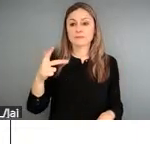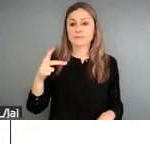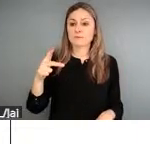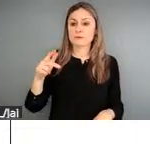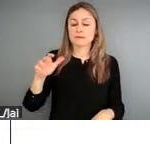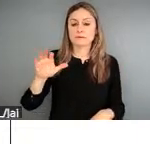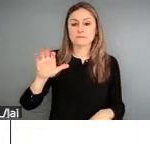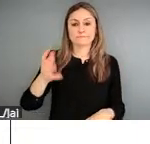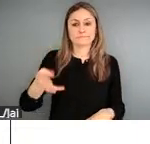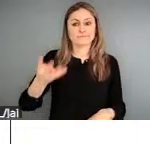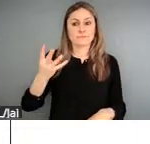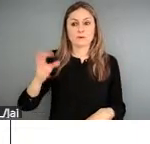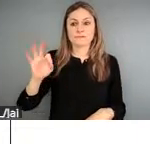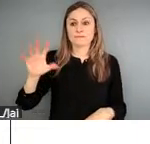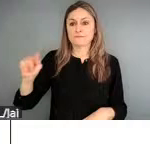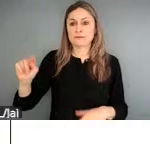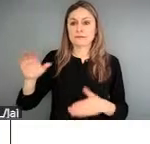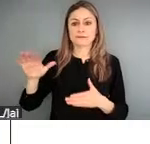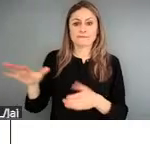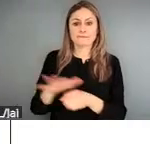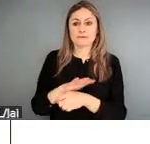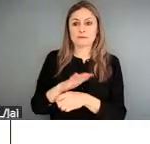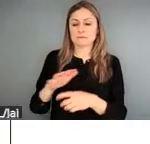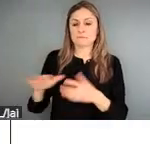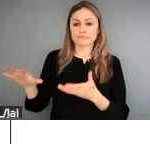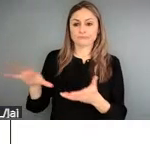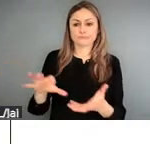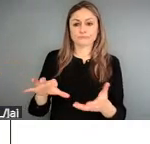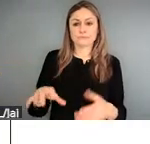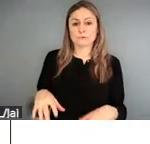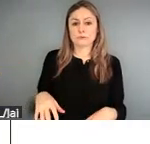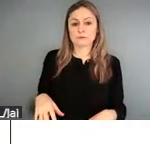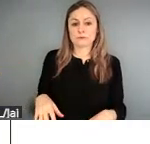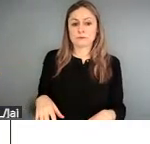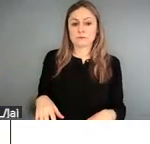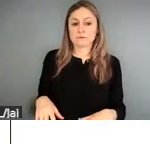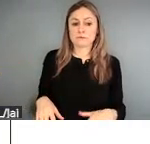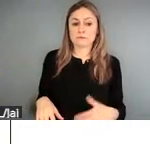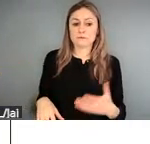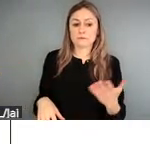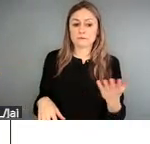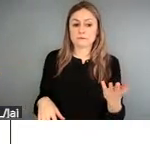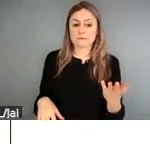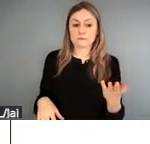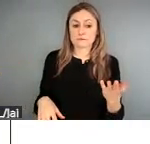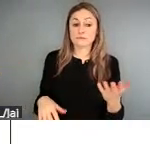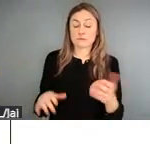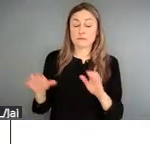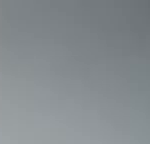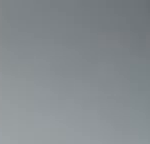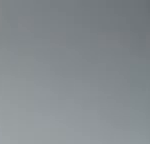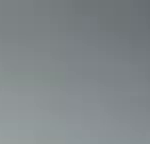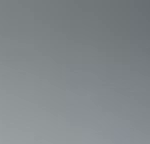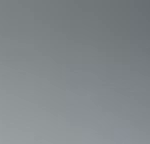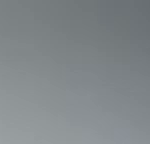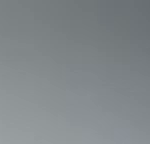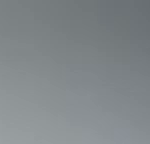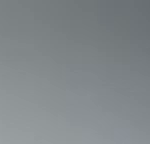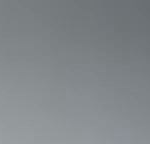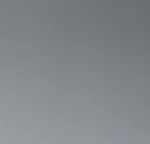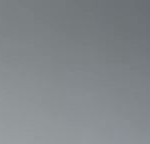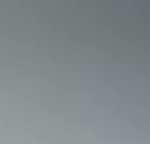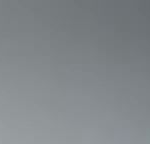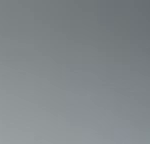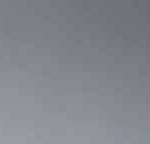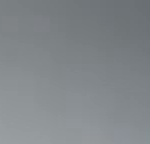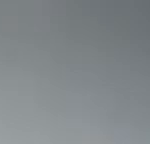in. So it's not a marsh. So that's actively being built right now by